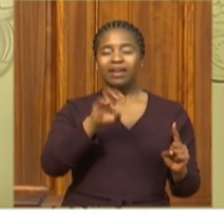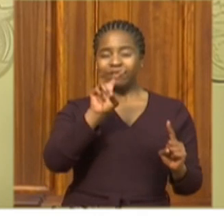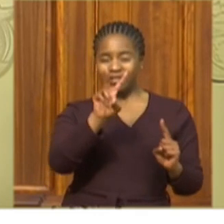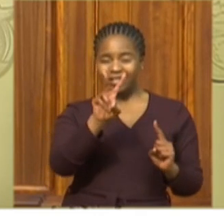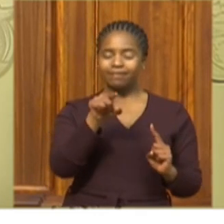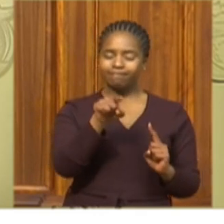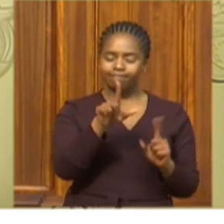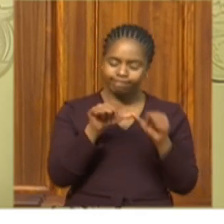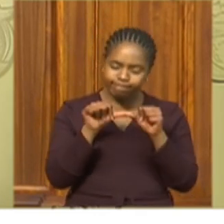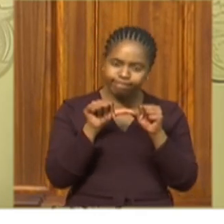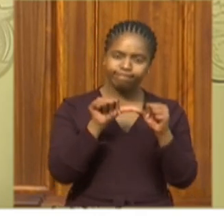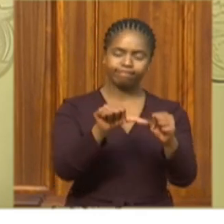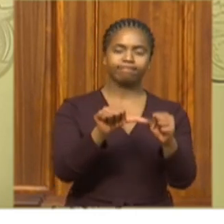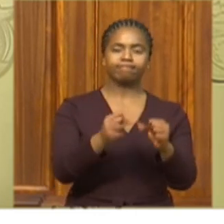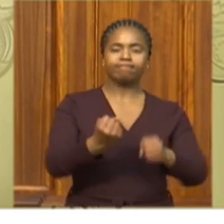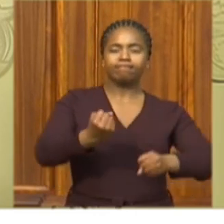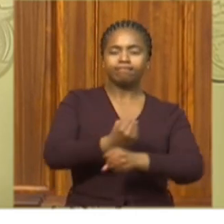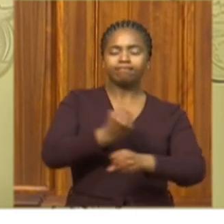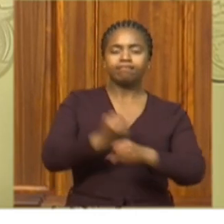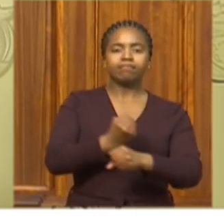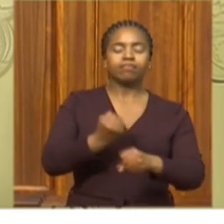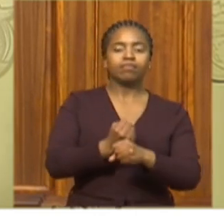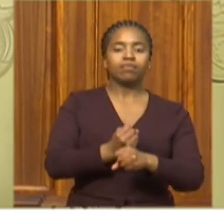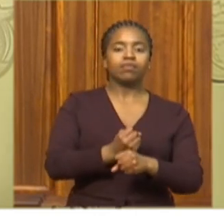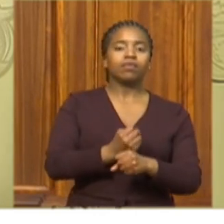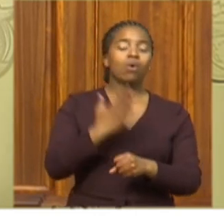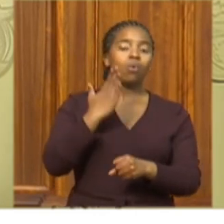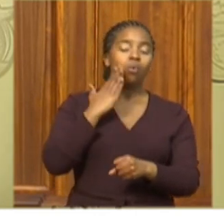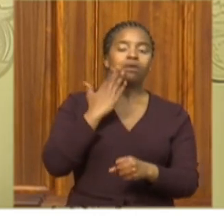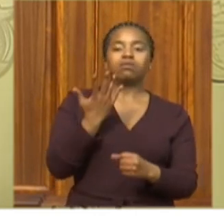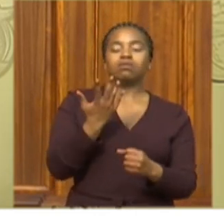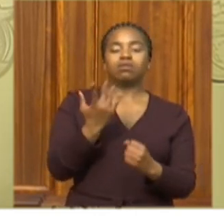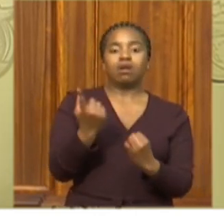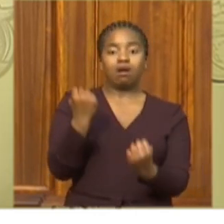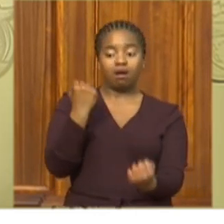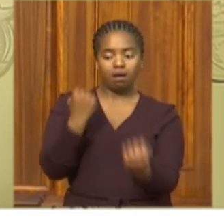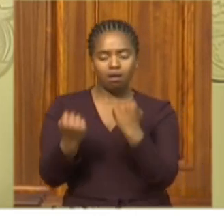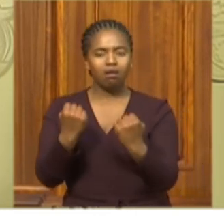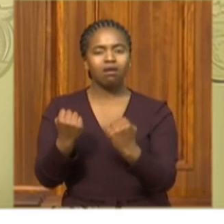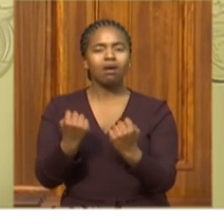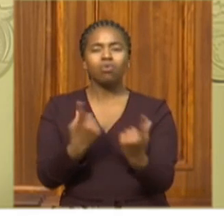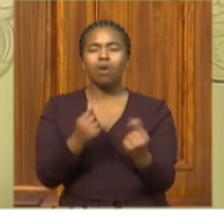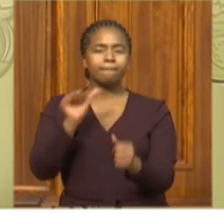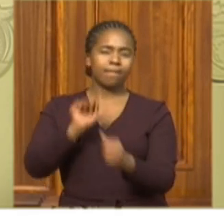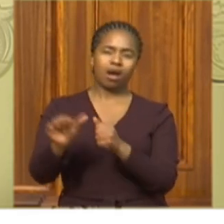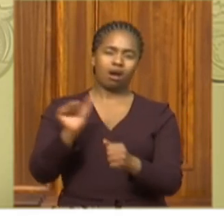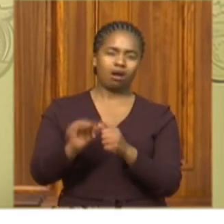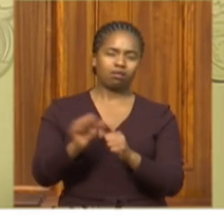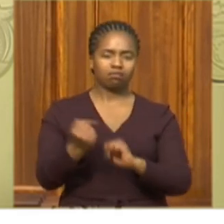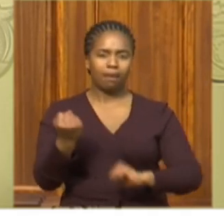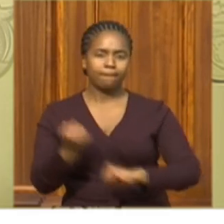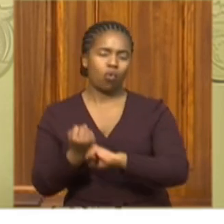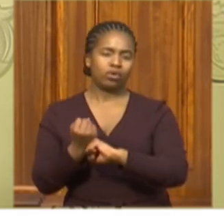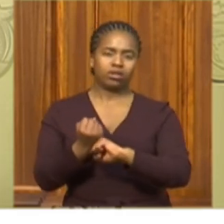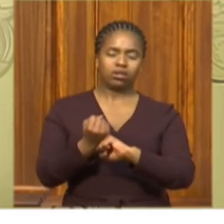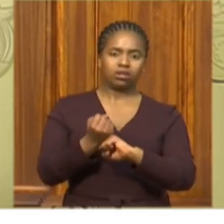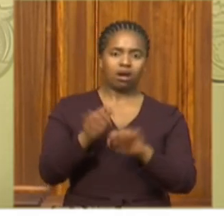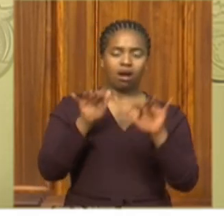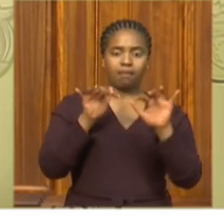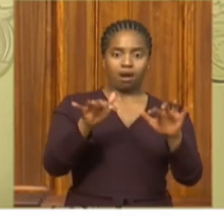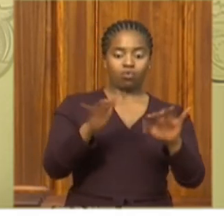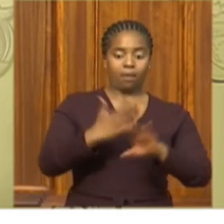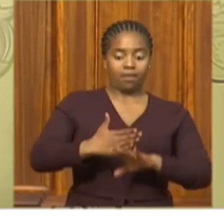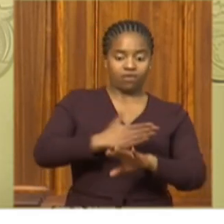to strengthen the response of the criminal justice system, to provide better support to survivors of